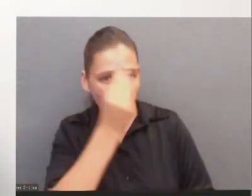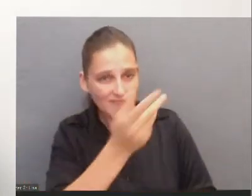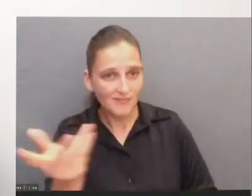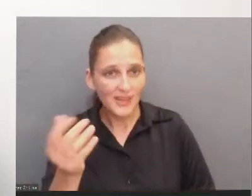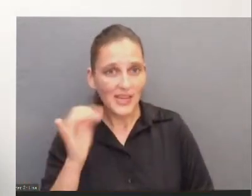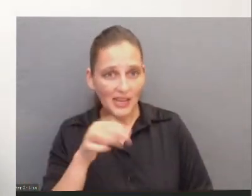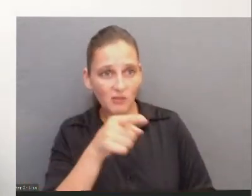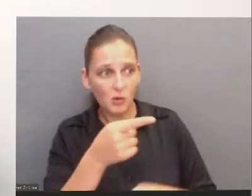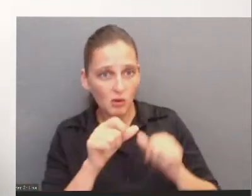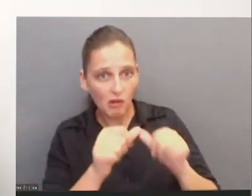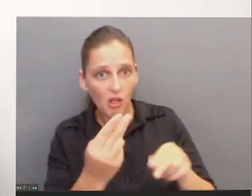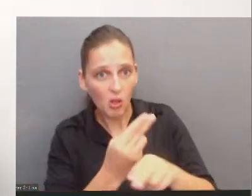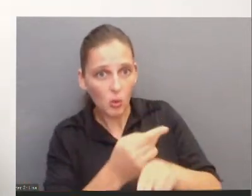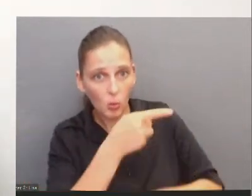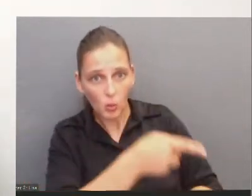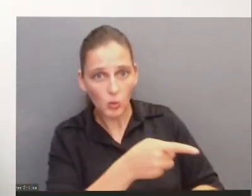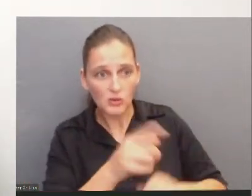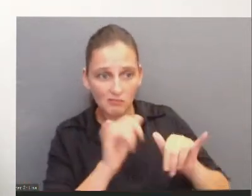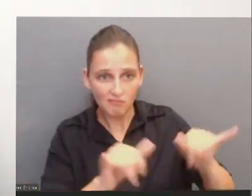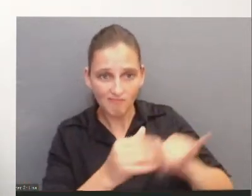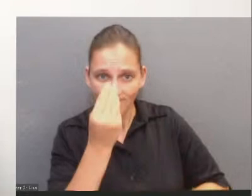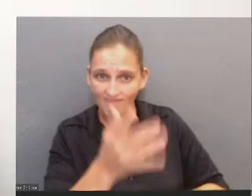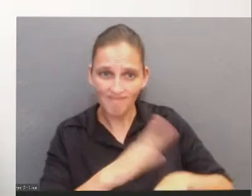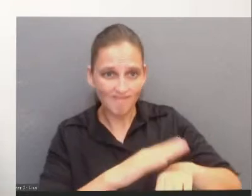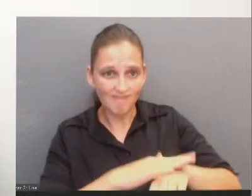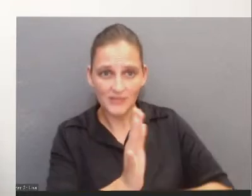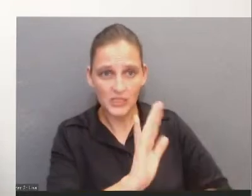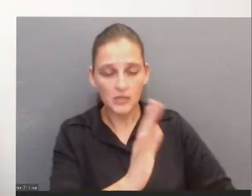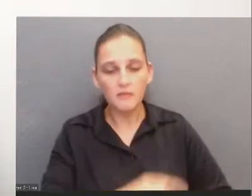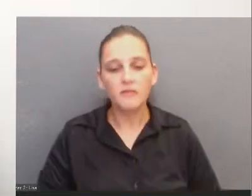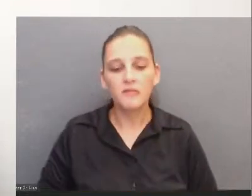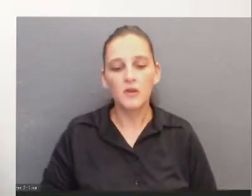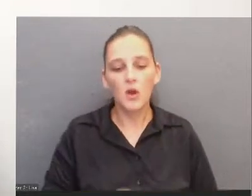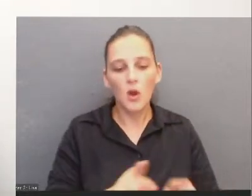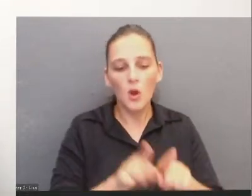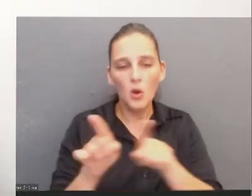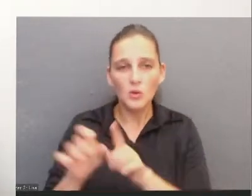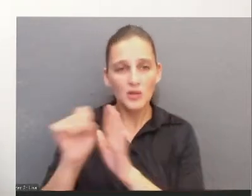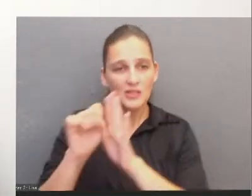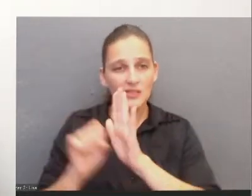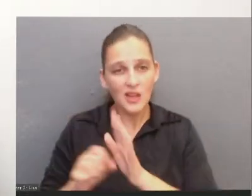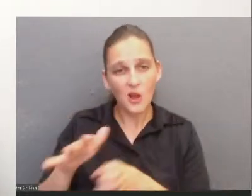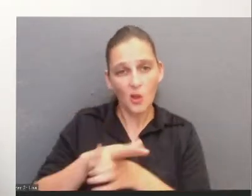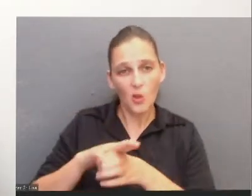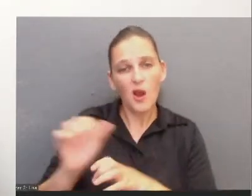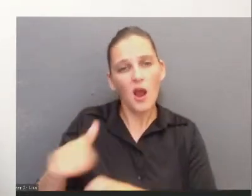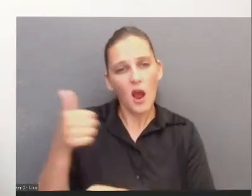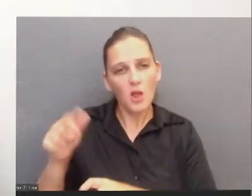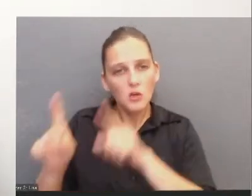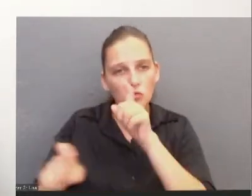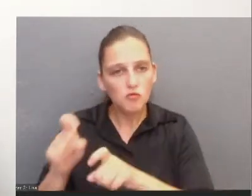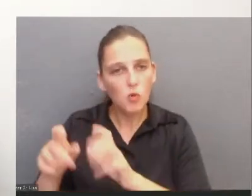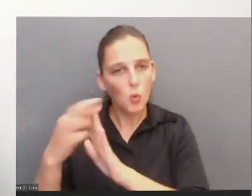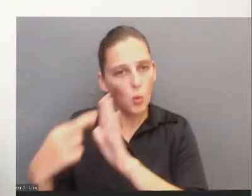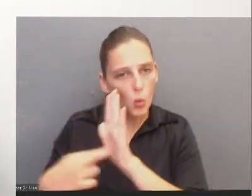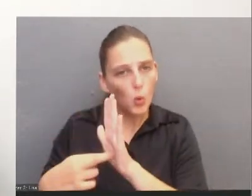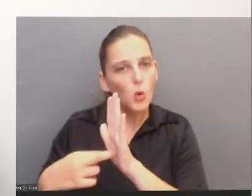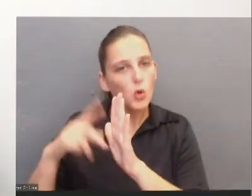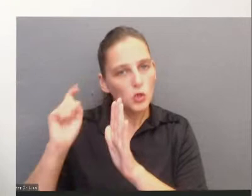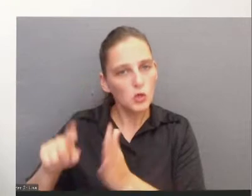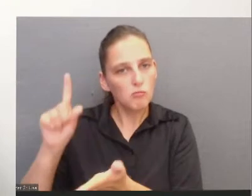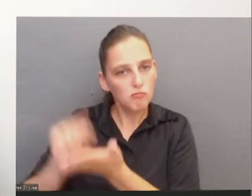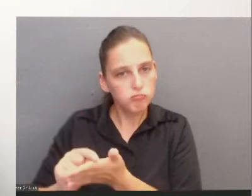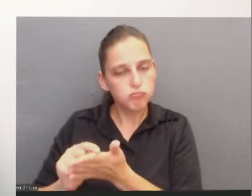And second, going forward, a systematic inventory of state-level and other triage protocols should be created and maintained within HHS. Whether public